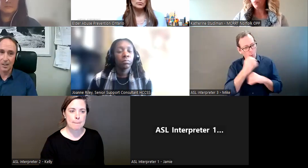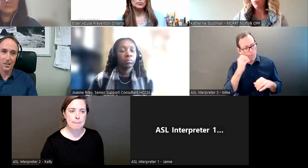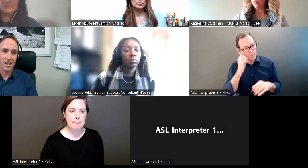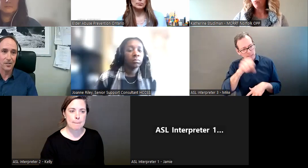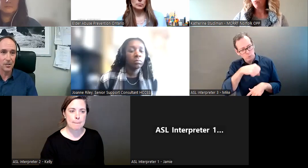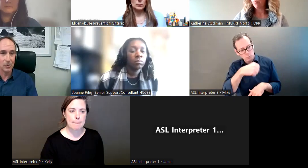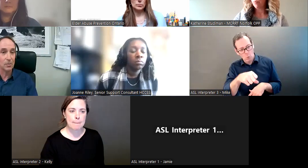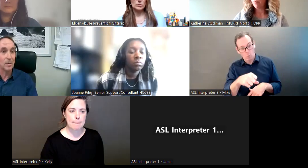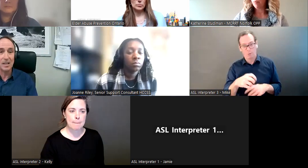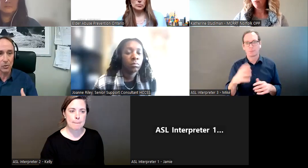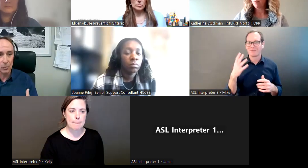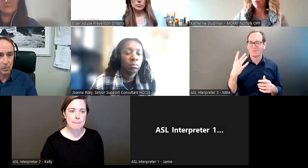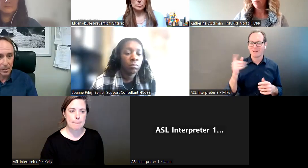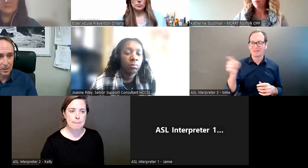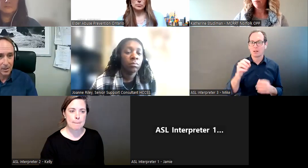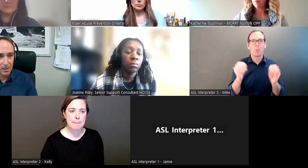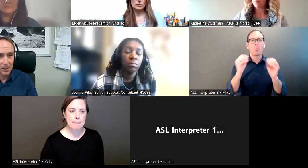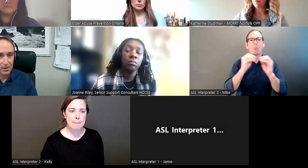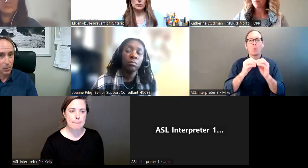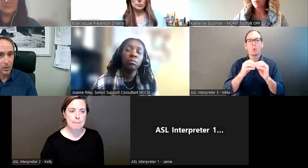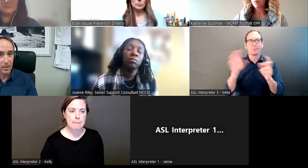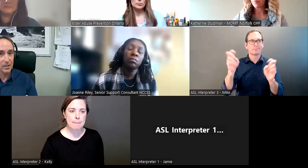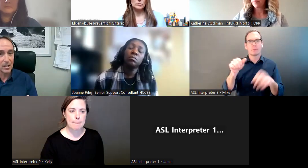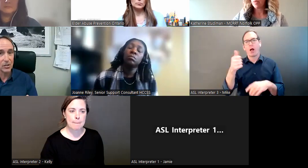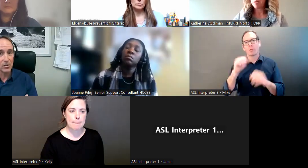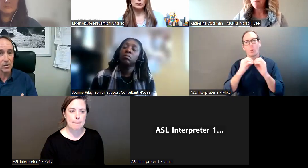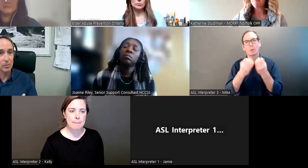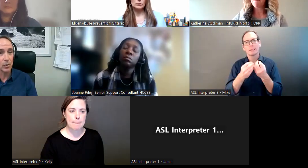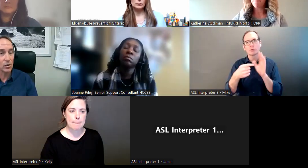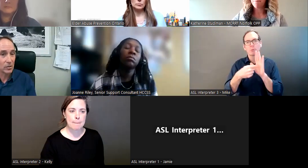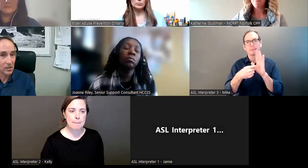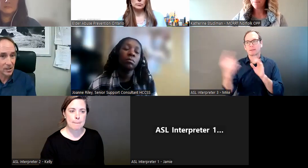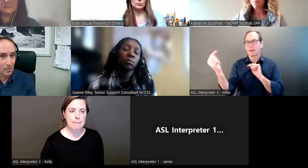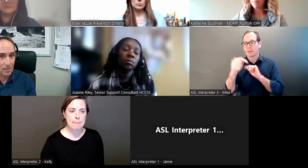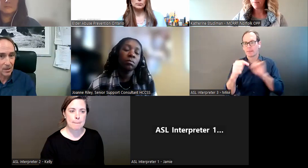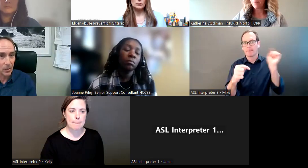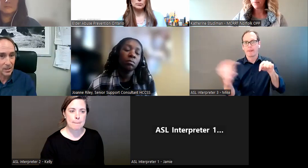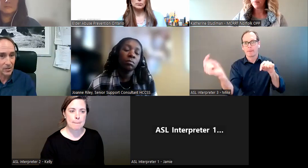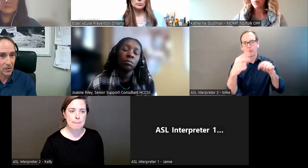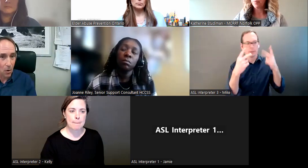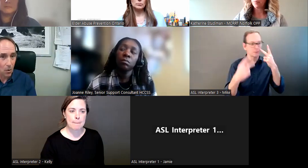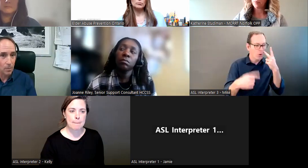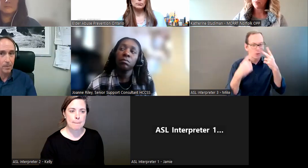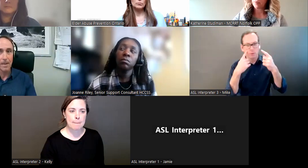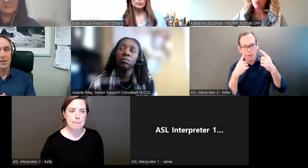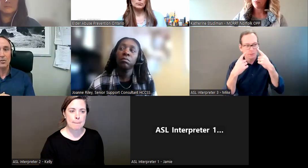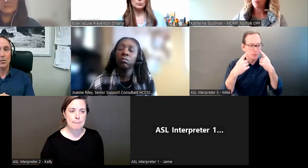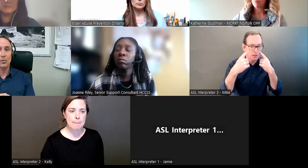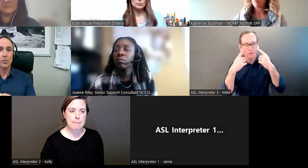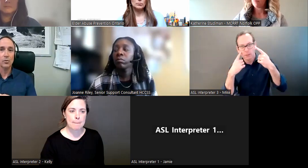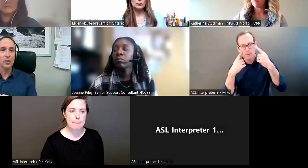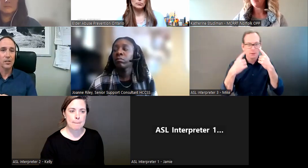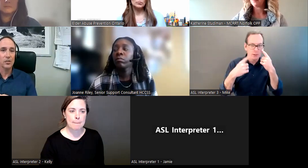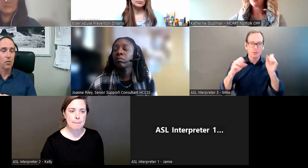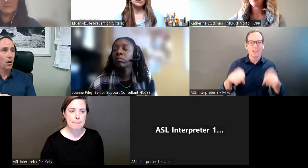the consent to speak to other organizations or support services that may be going into the home.